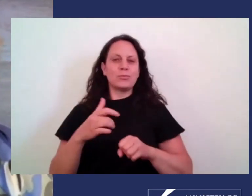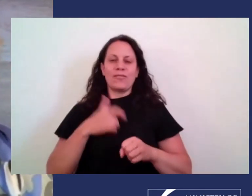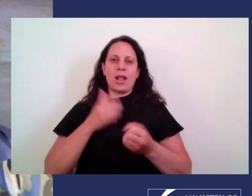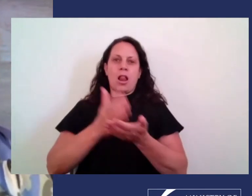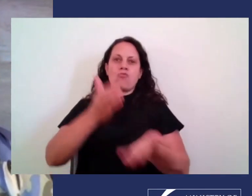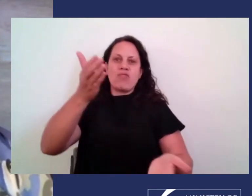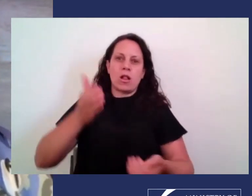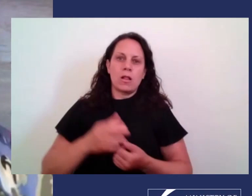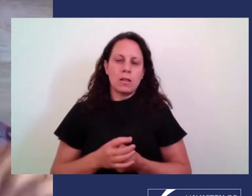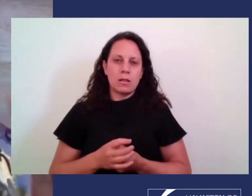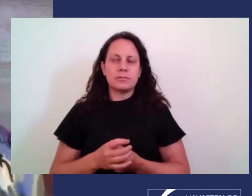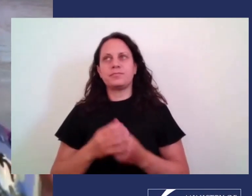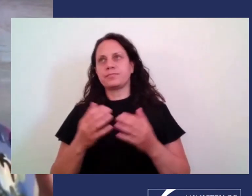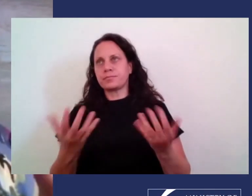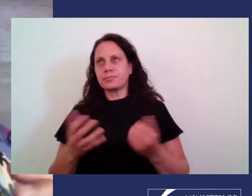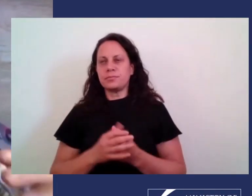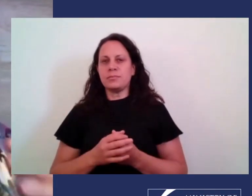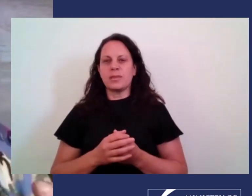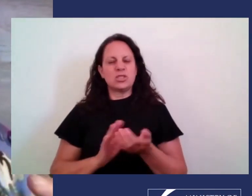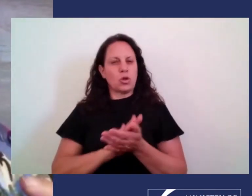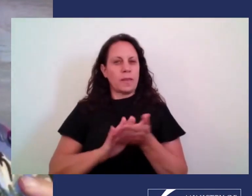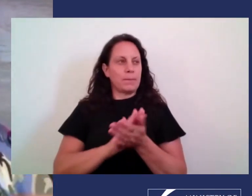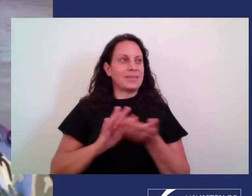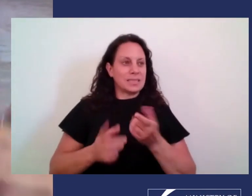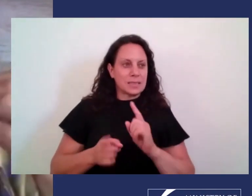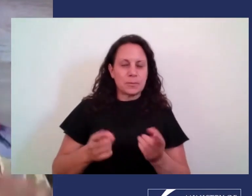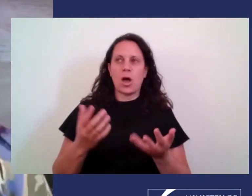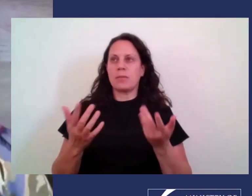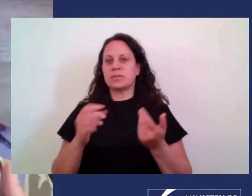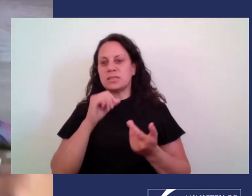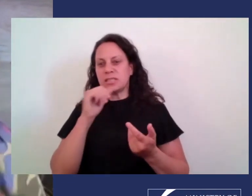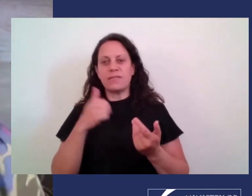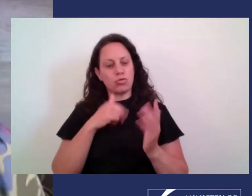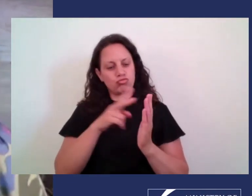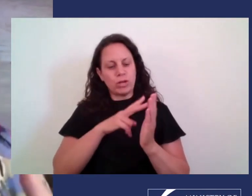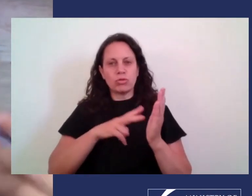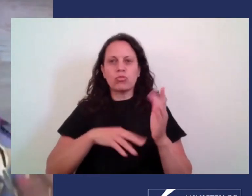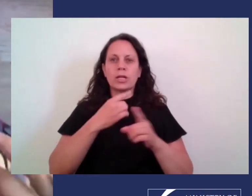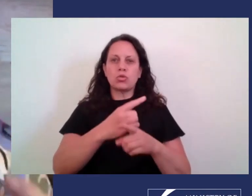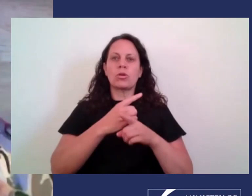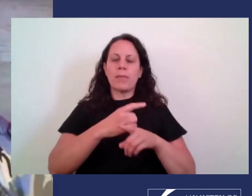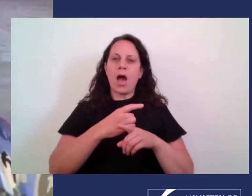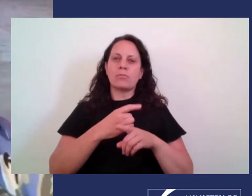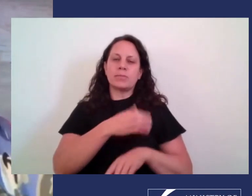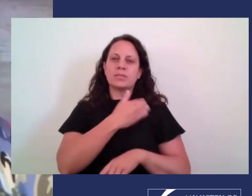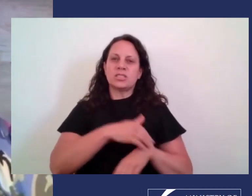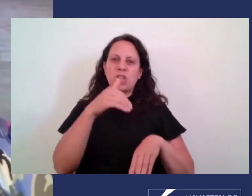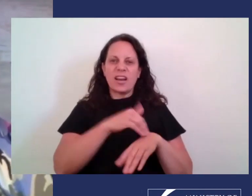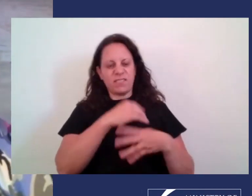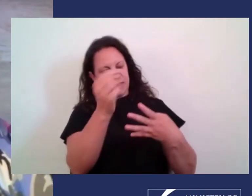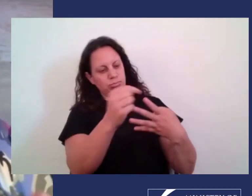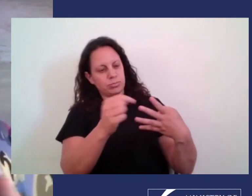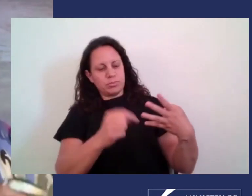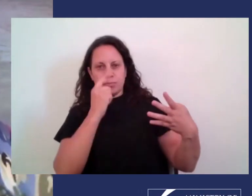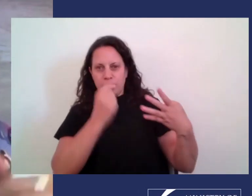So sometimes the extremes of reading side effects from a vaccine have more salience